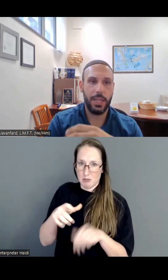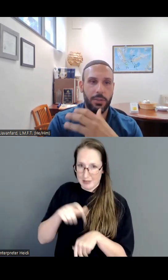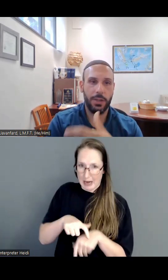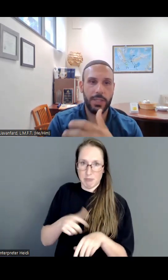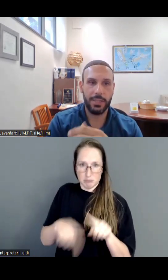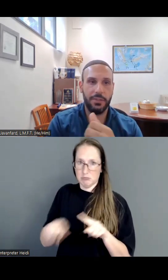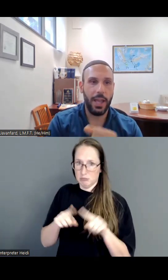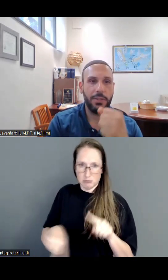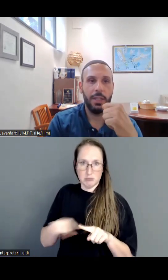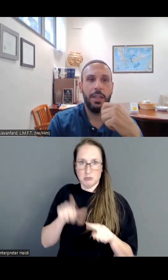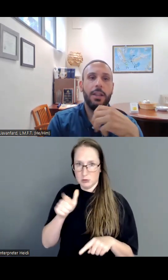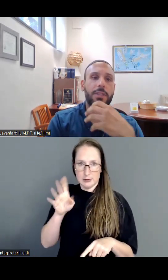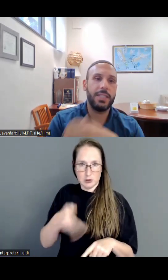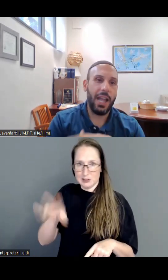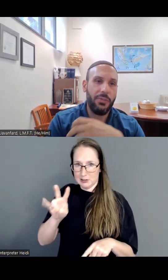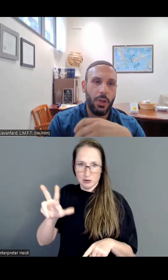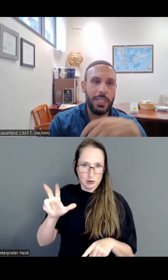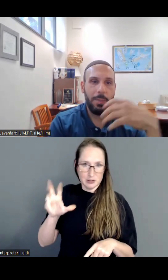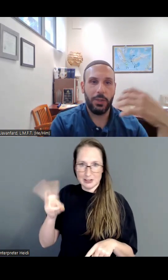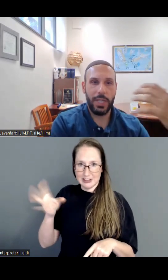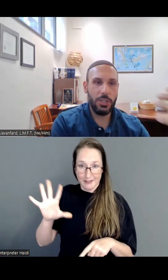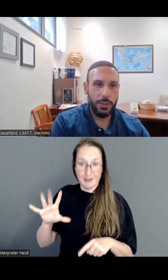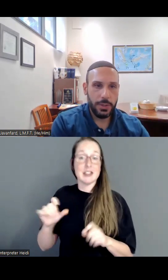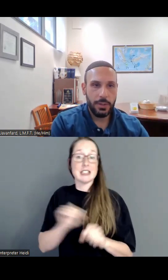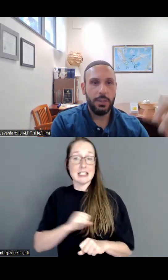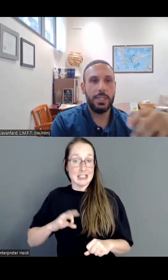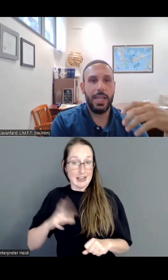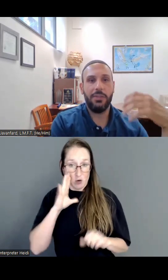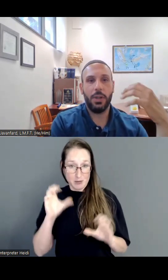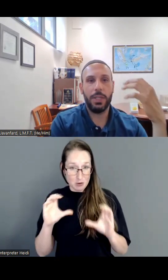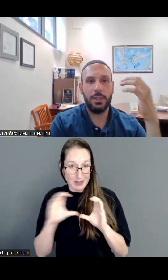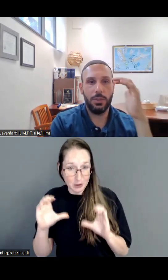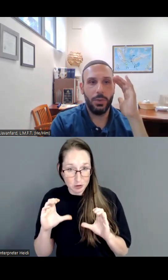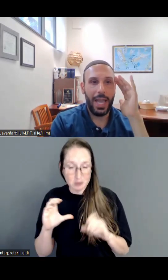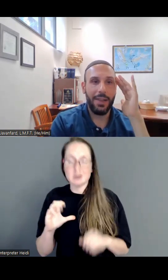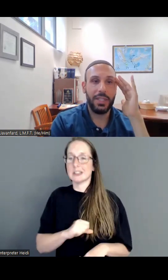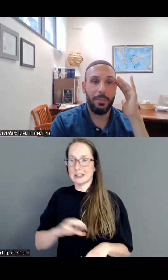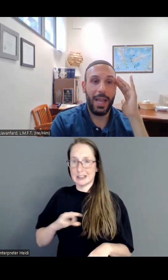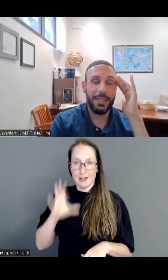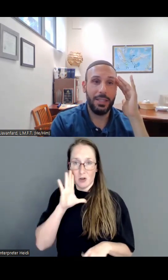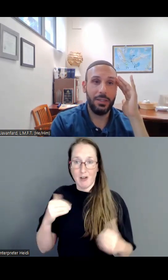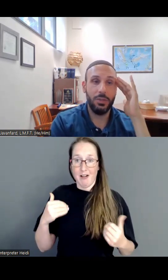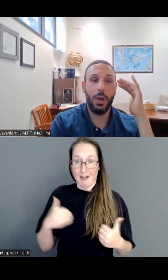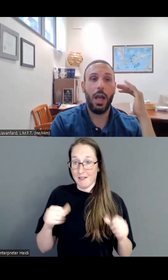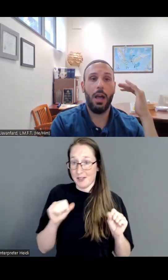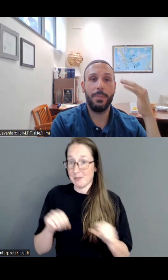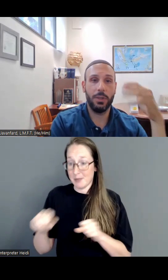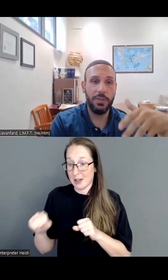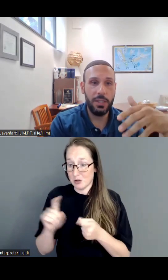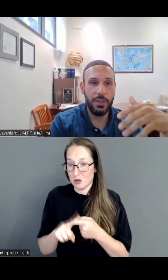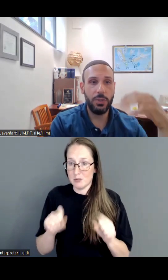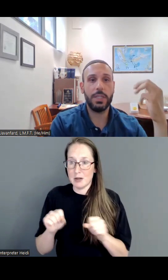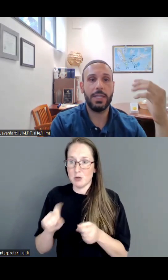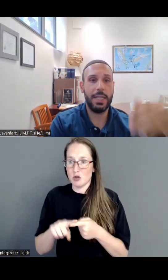hours a day, 365. These staff are going to be credentialed. These staff are going to have the capacity to